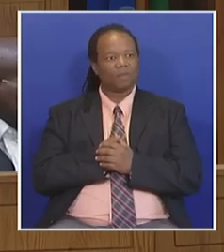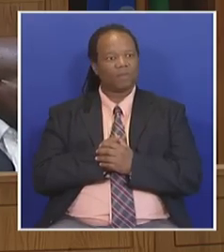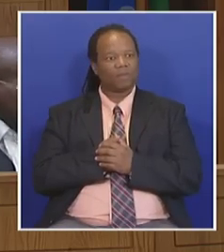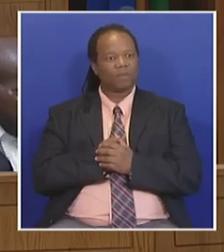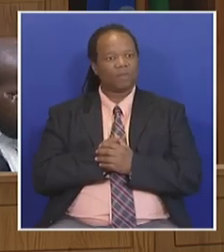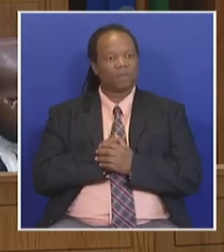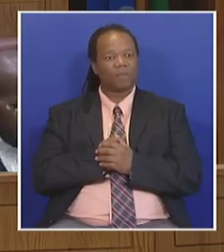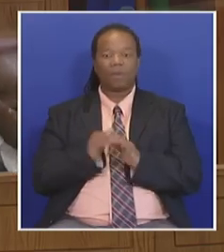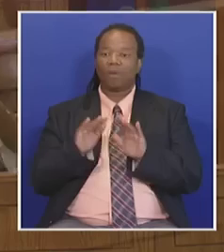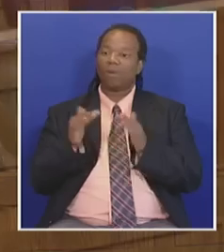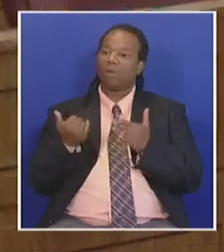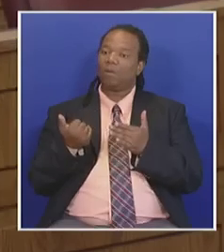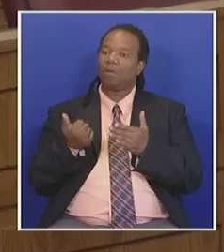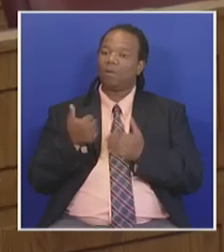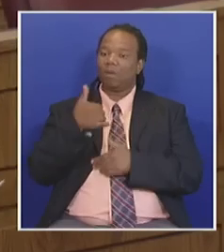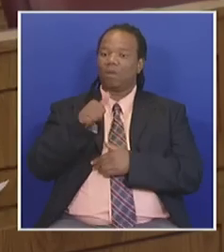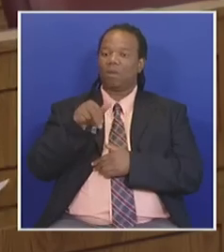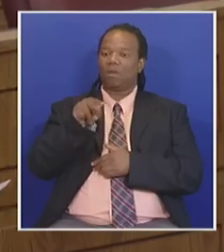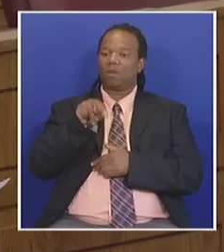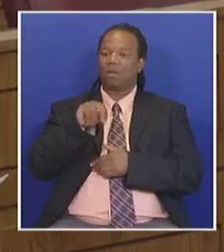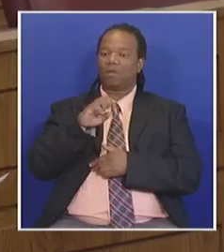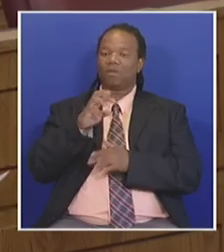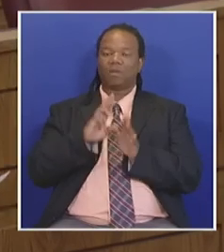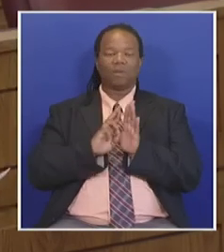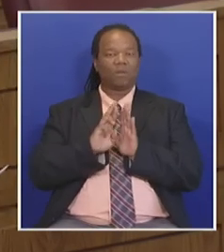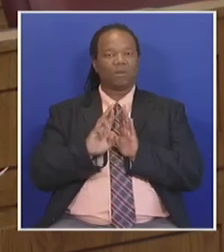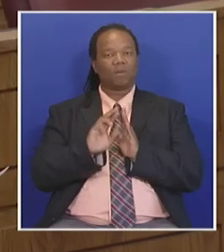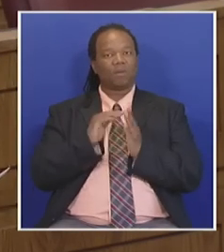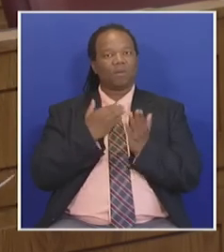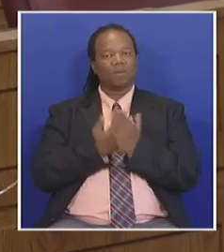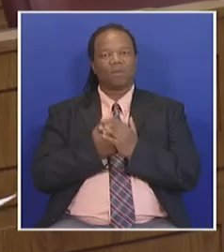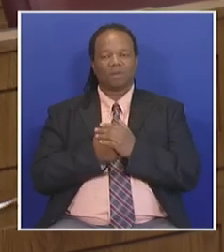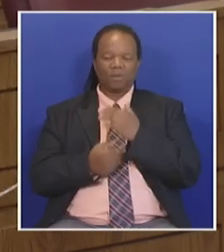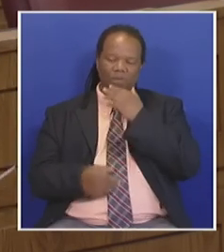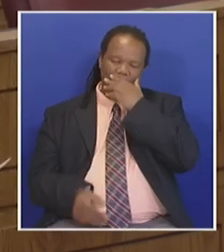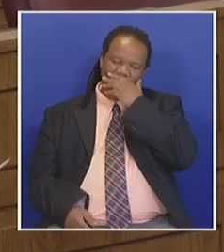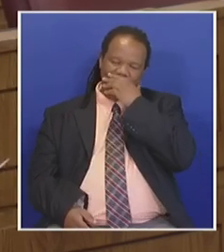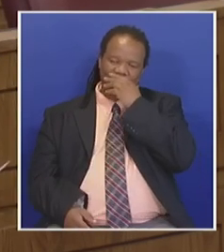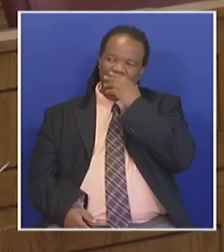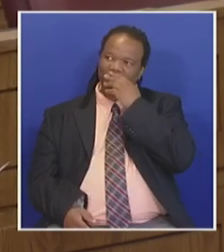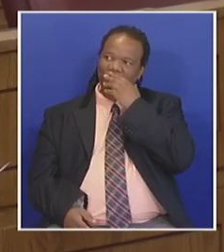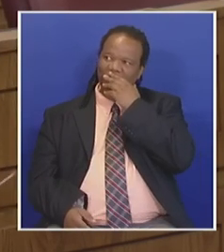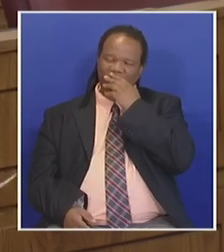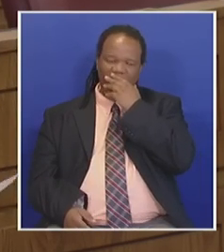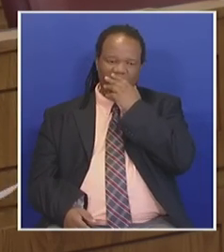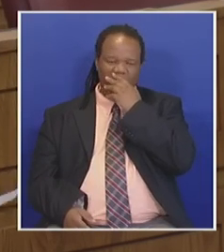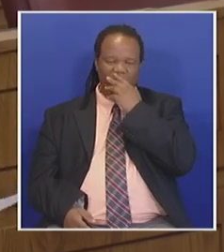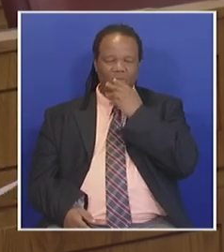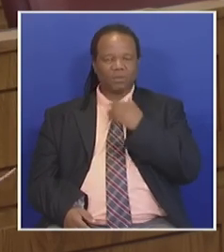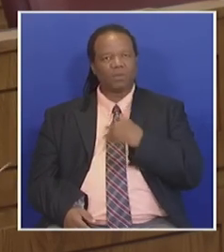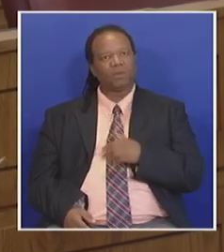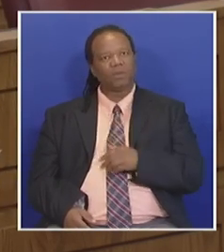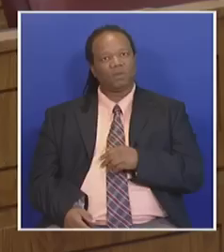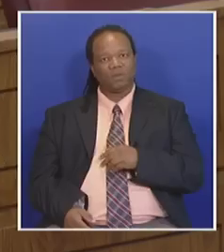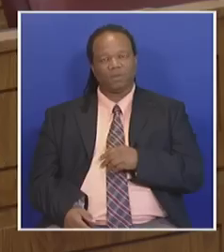National Congress, I hereby move without notice that Council notes that the Save Philanthropies announced